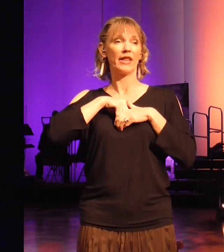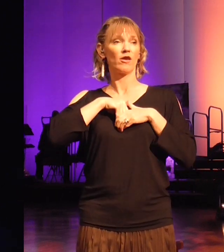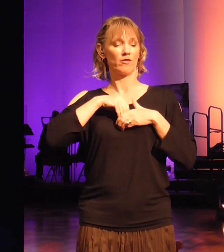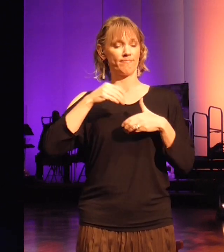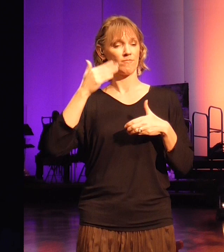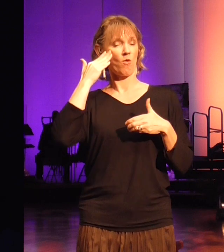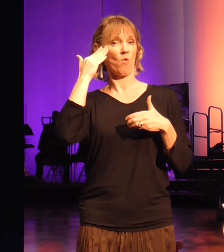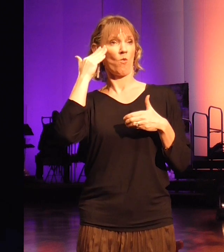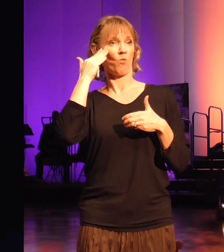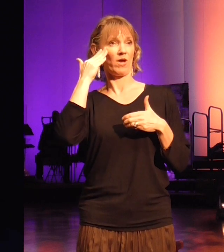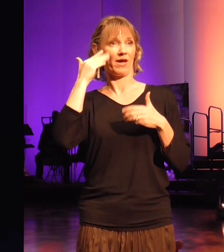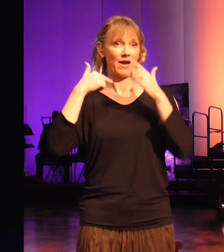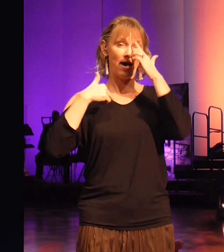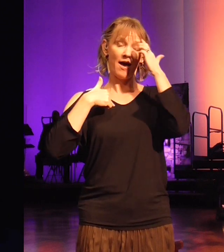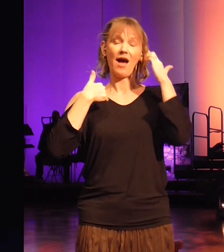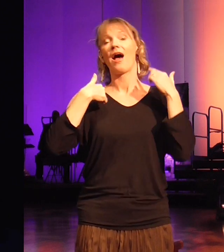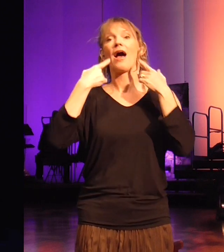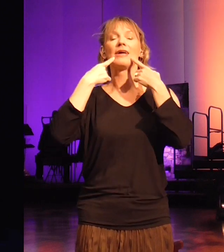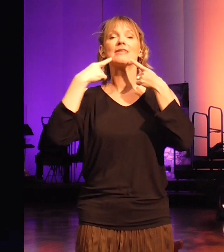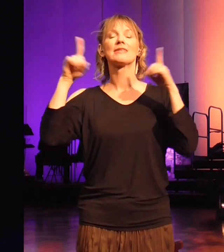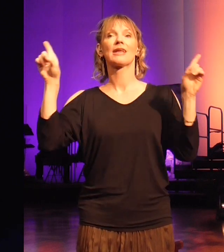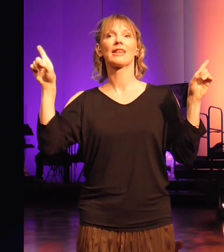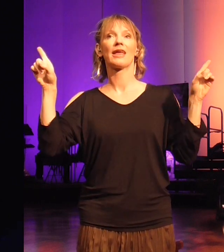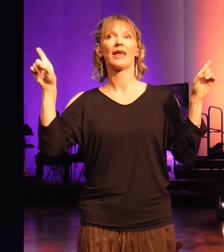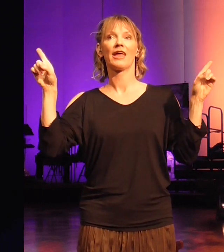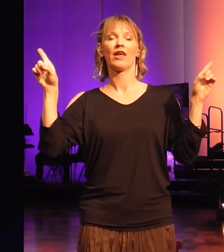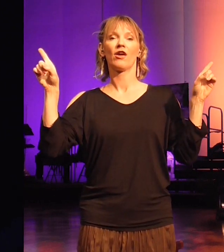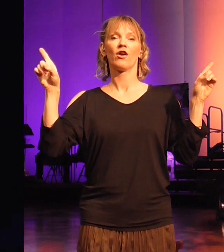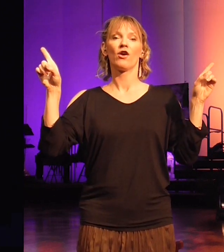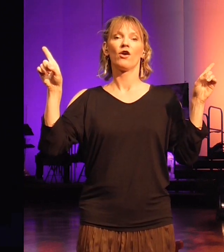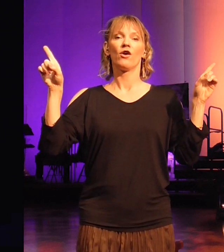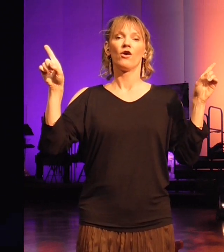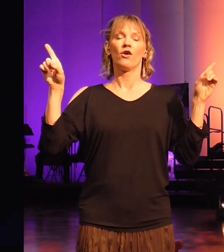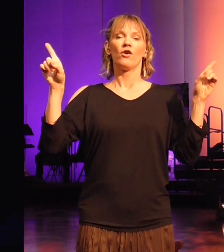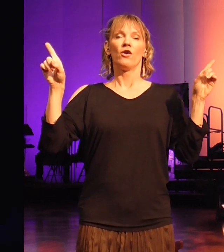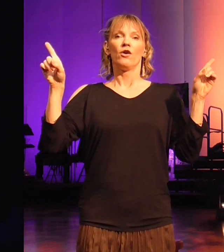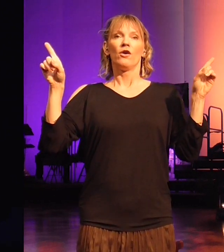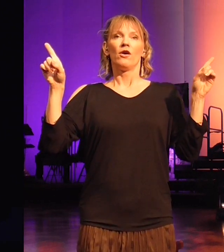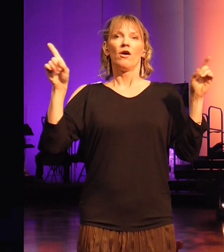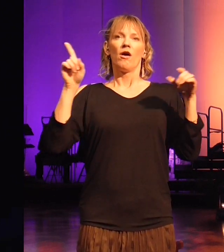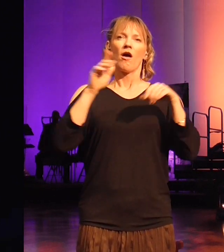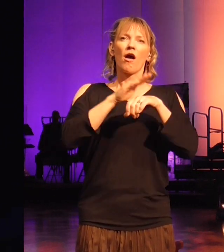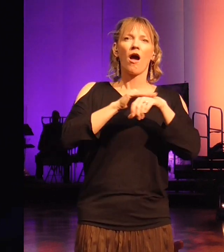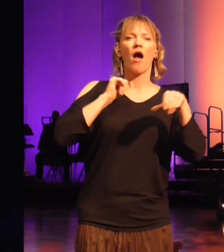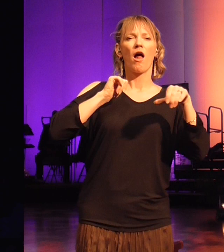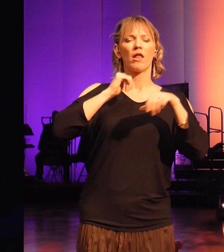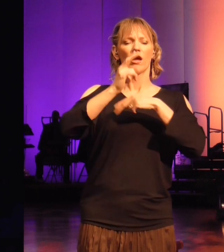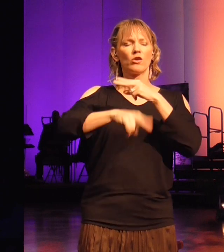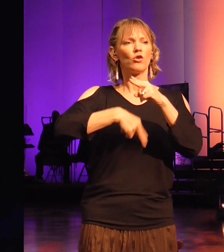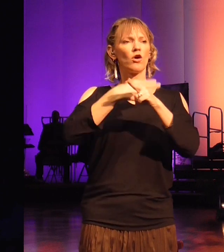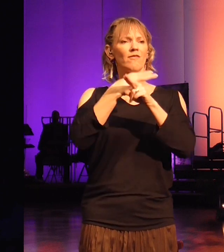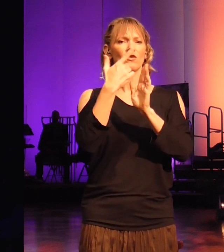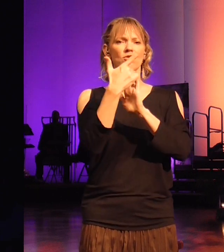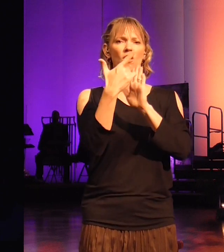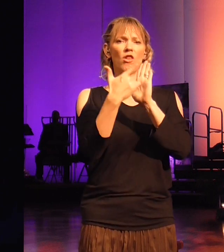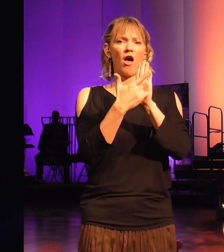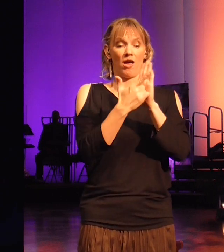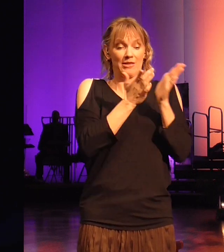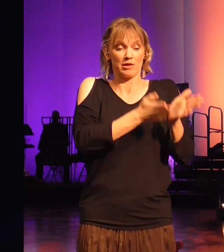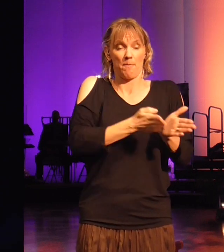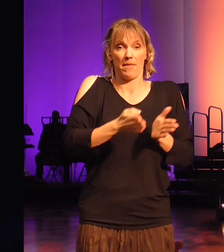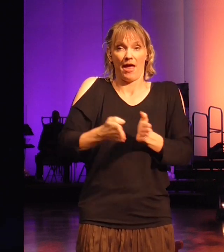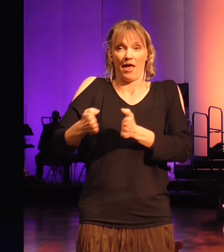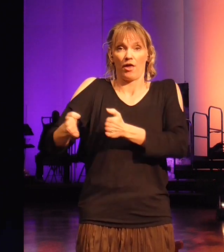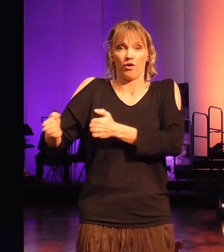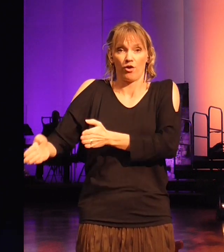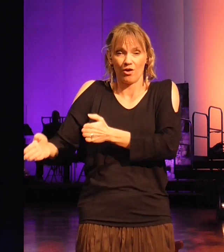I declare, calling forth on that universal law, which is a pattern that acts